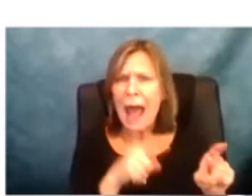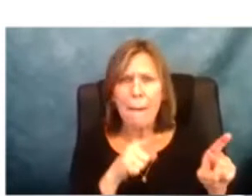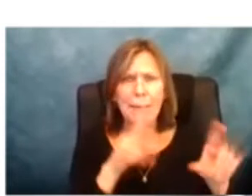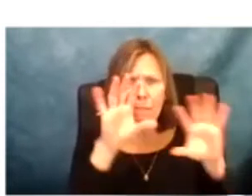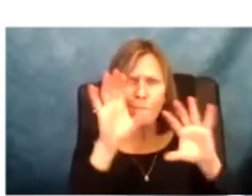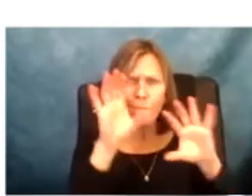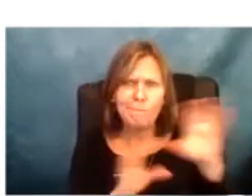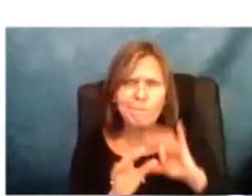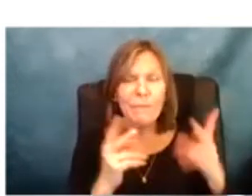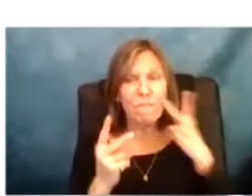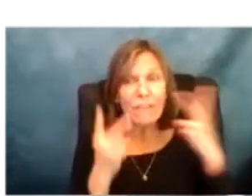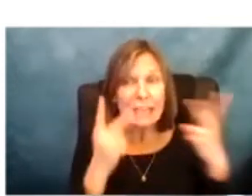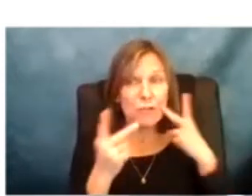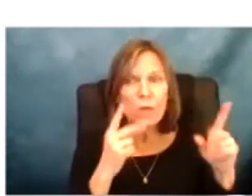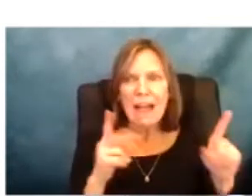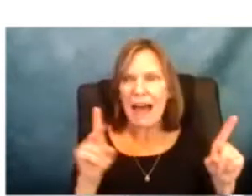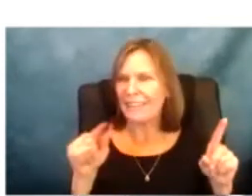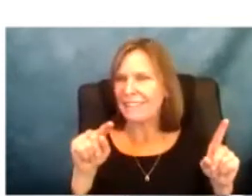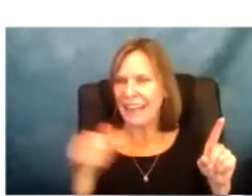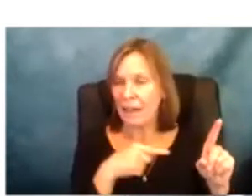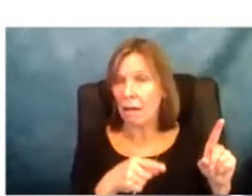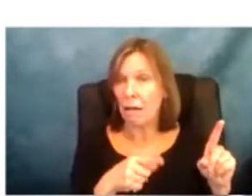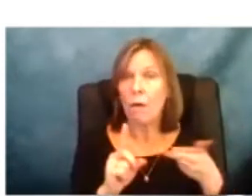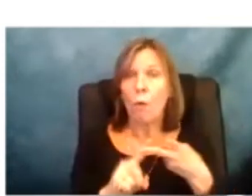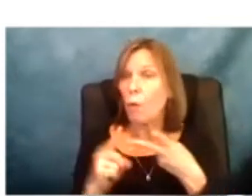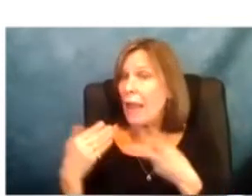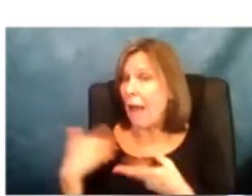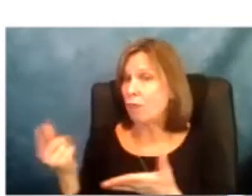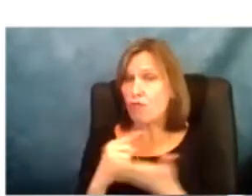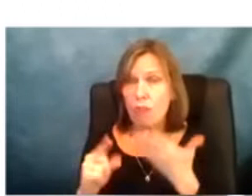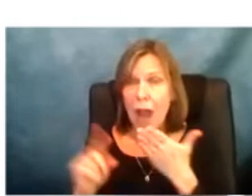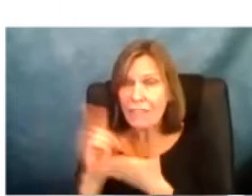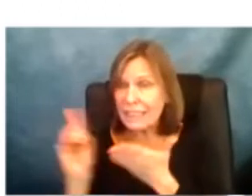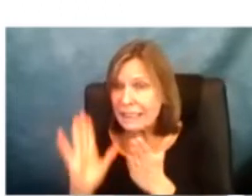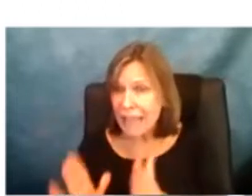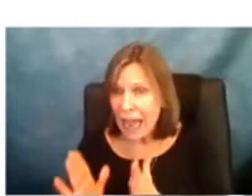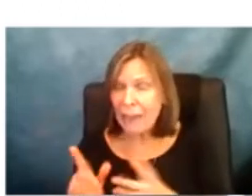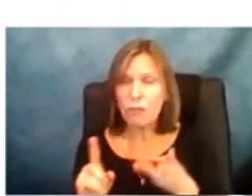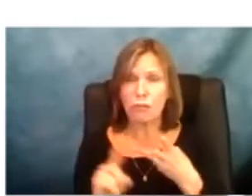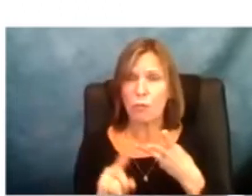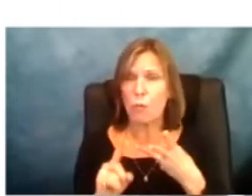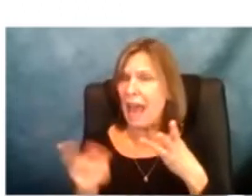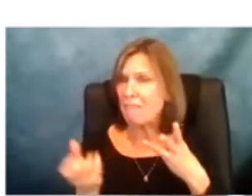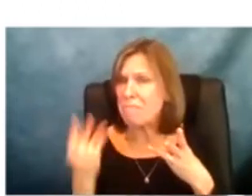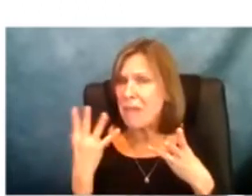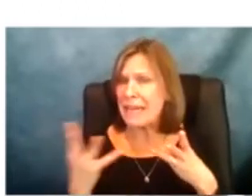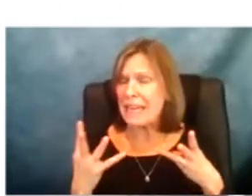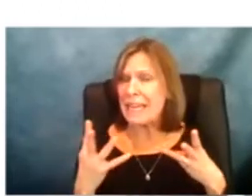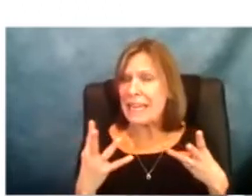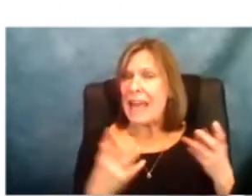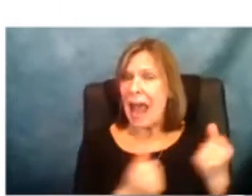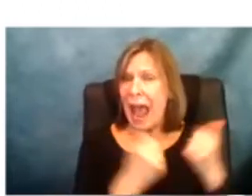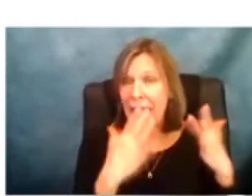of this data in an effective way. But we have like graphic designers, and we have lots of advocates. We have lots of people who are interested